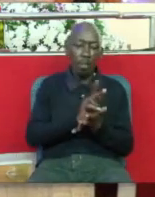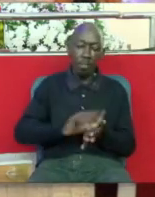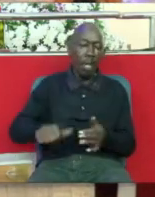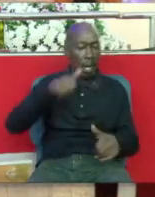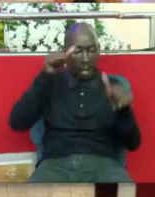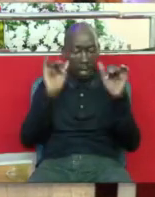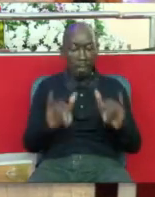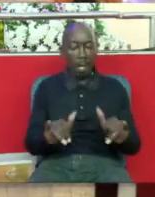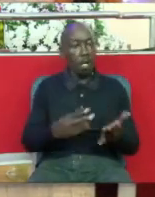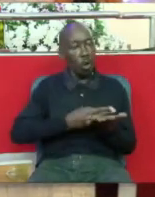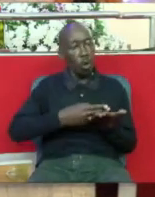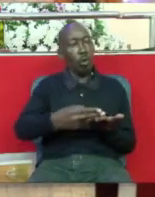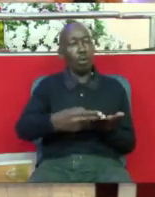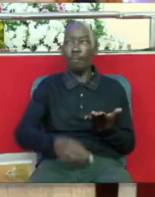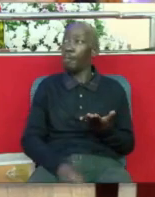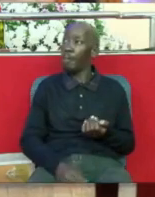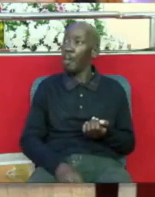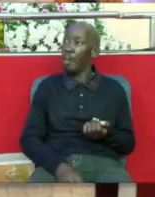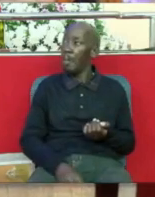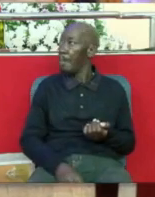Remain holy.